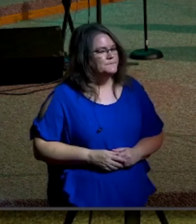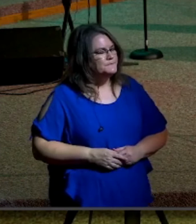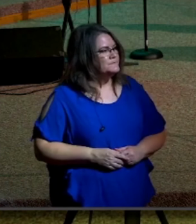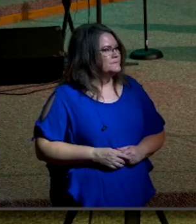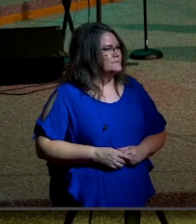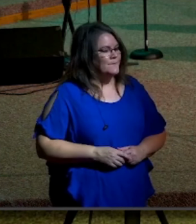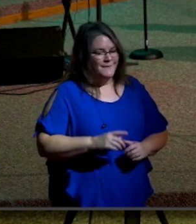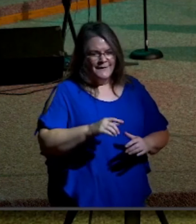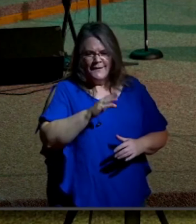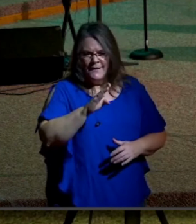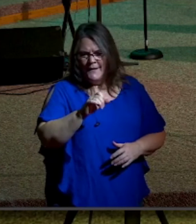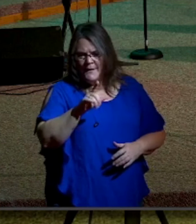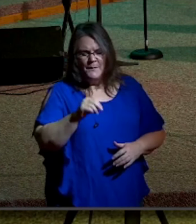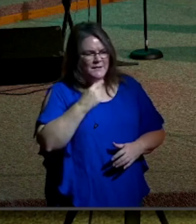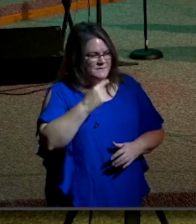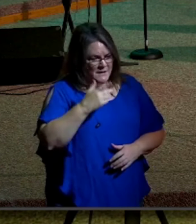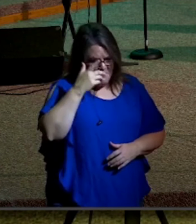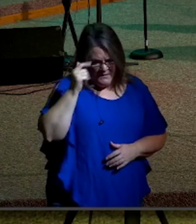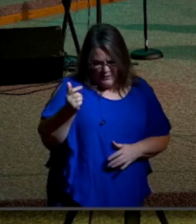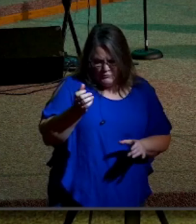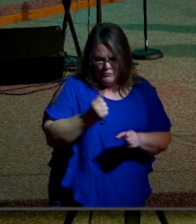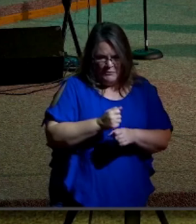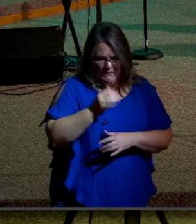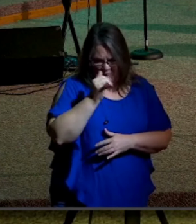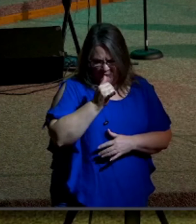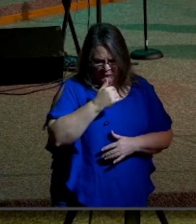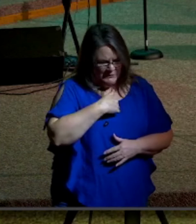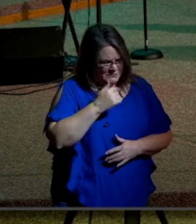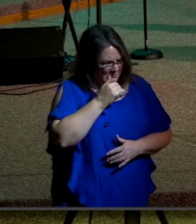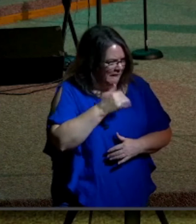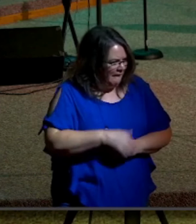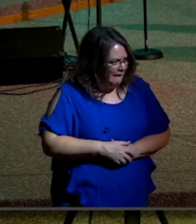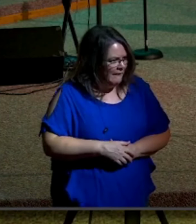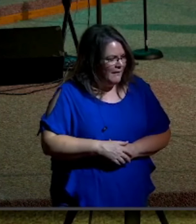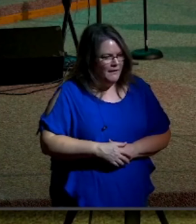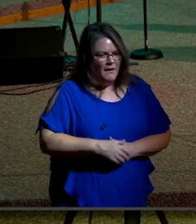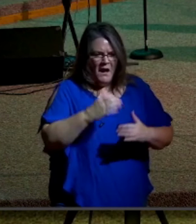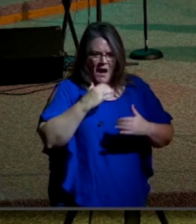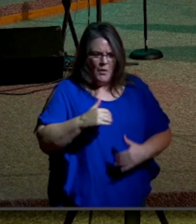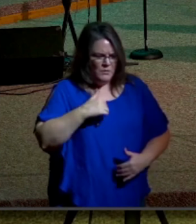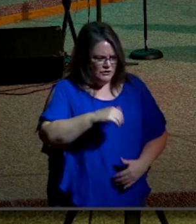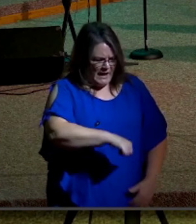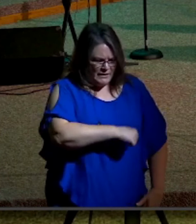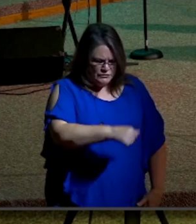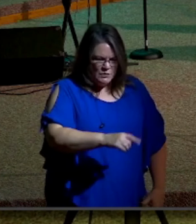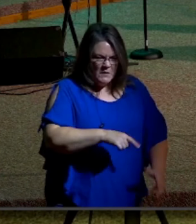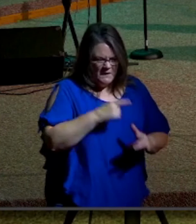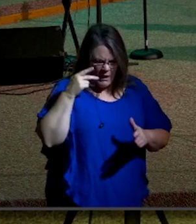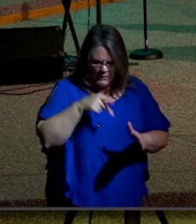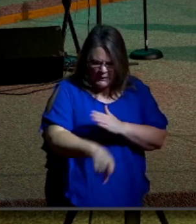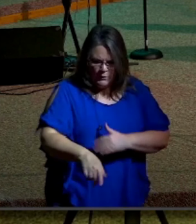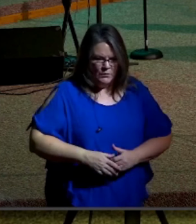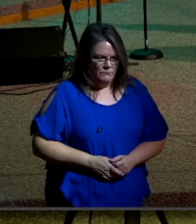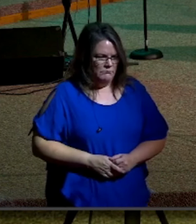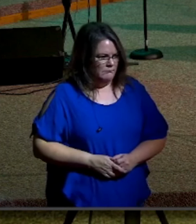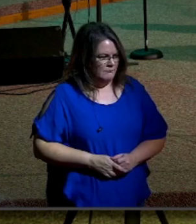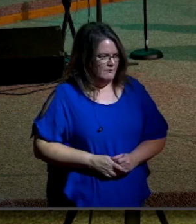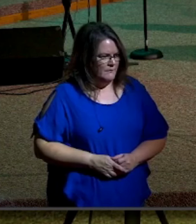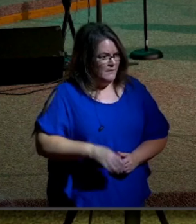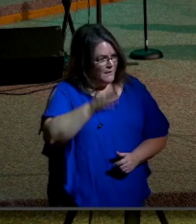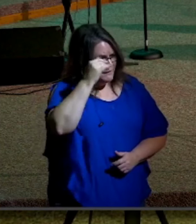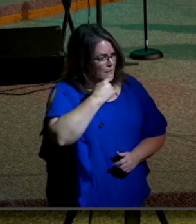said to the donkey, "Because you have made a fool of me, I wish I had a sword in my hand, for then I would kill you." And the donkey said to